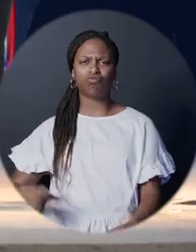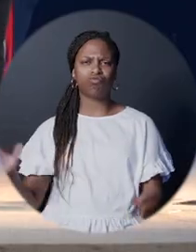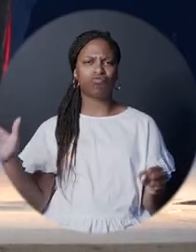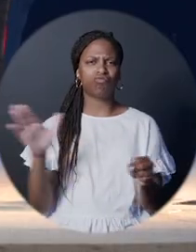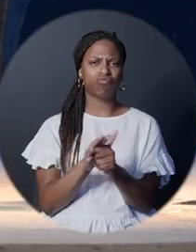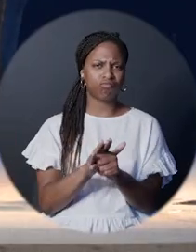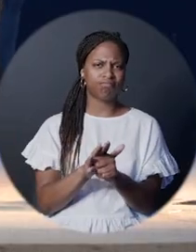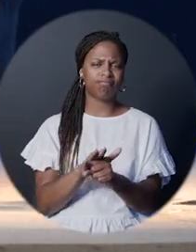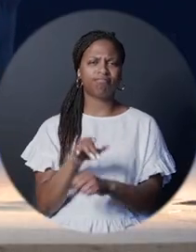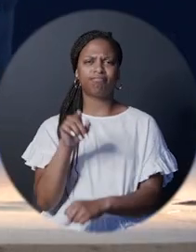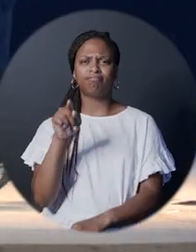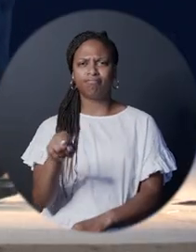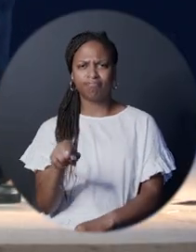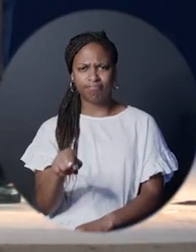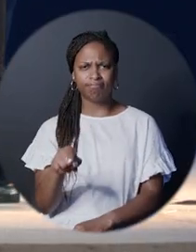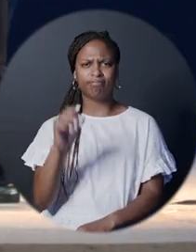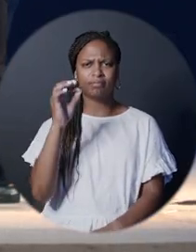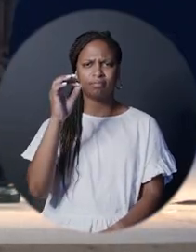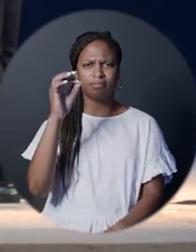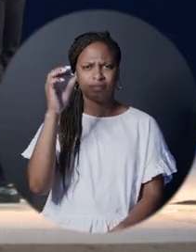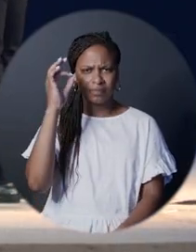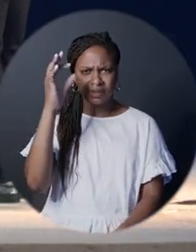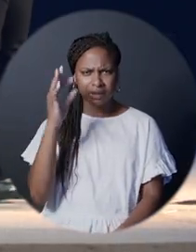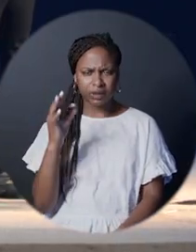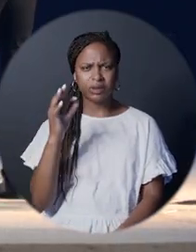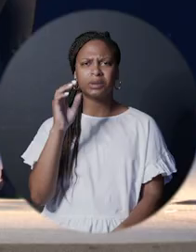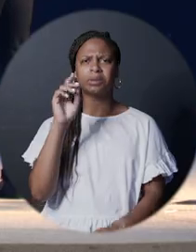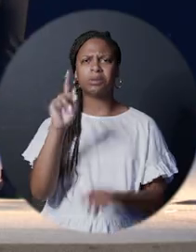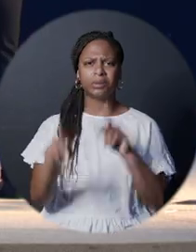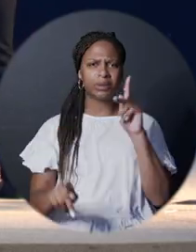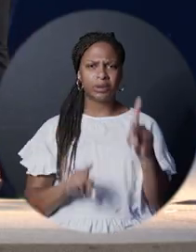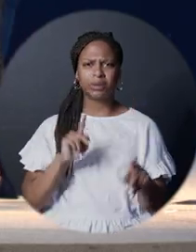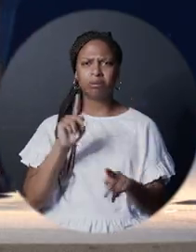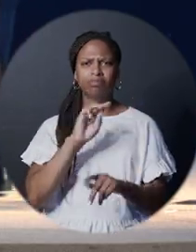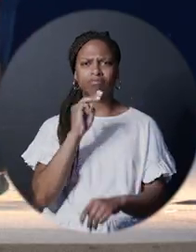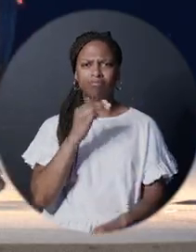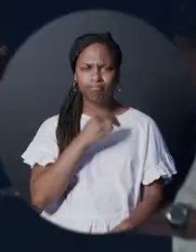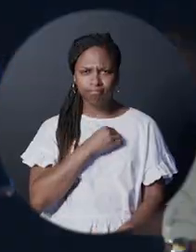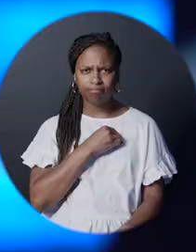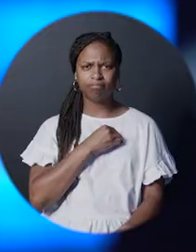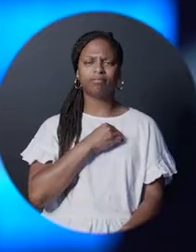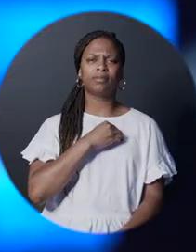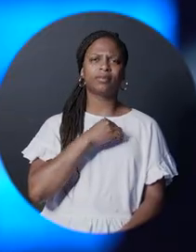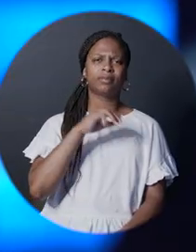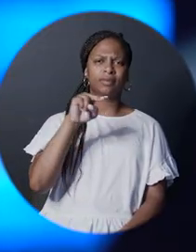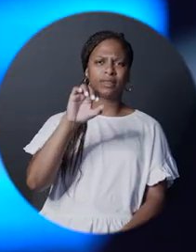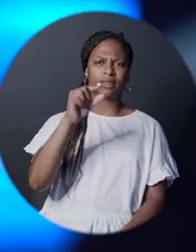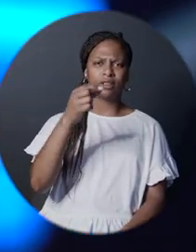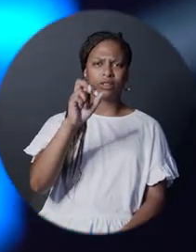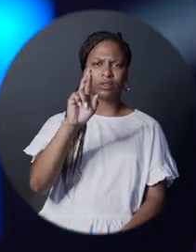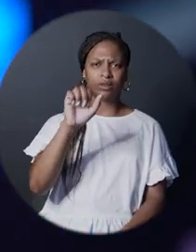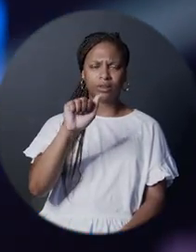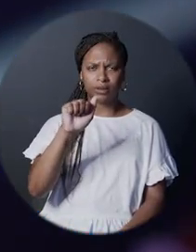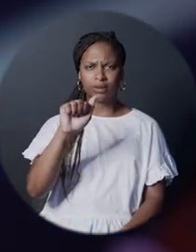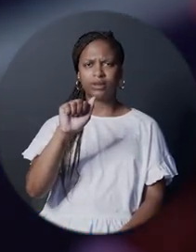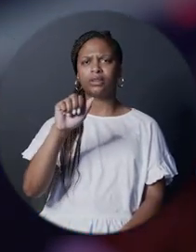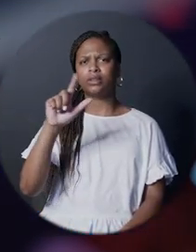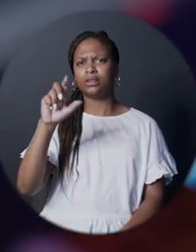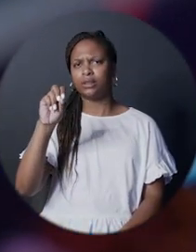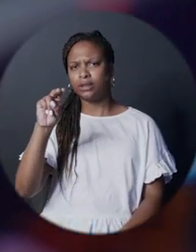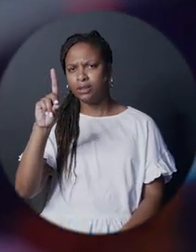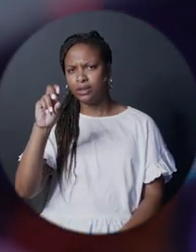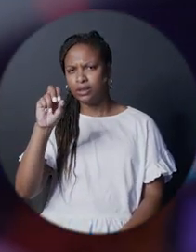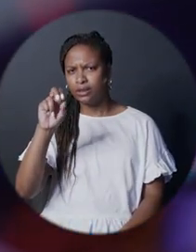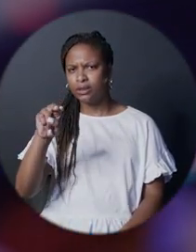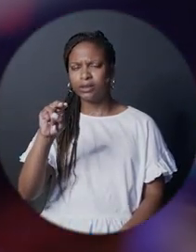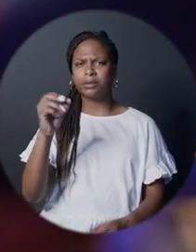Lord's. The fullness thereof. You're ministering to people in Nigeria. You're ministering to people in London. You're ministering